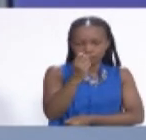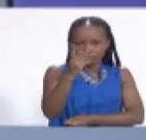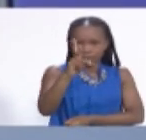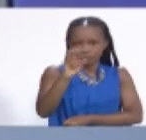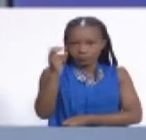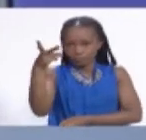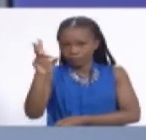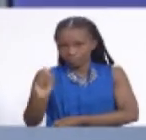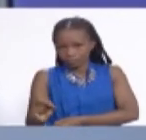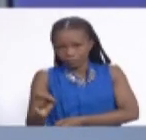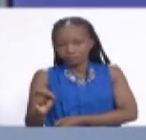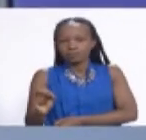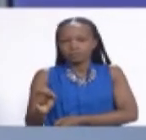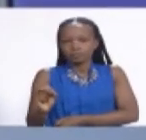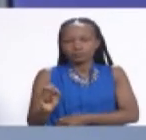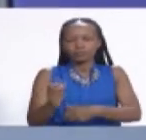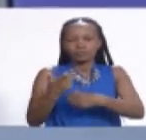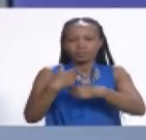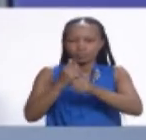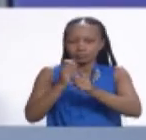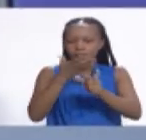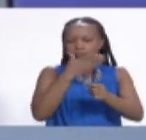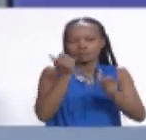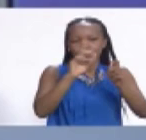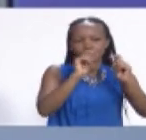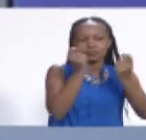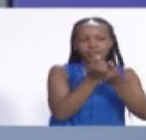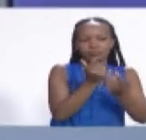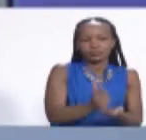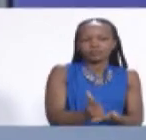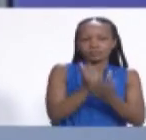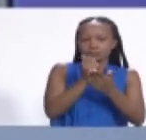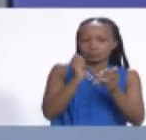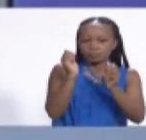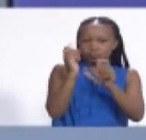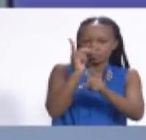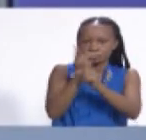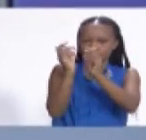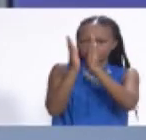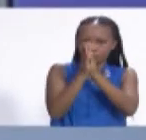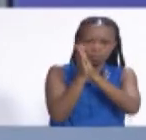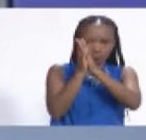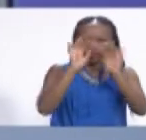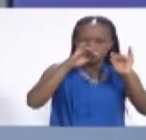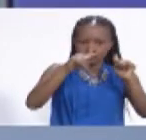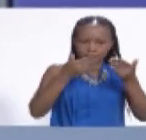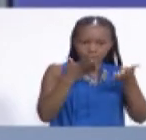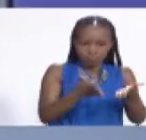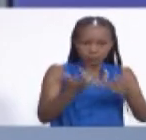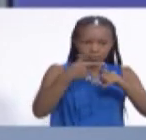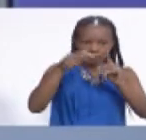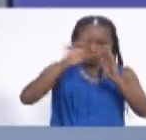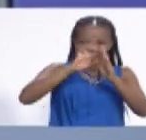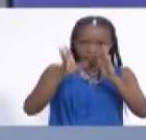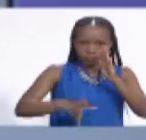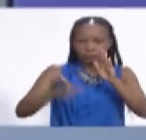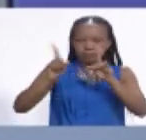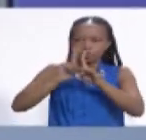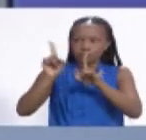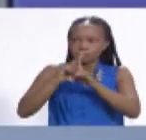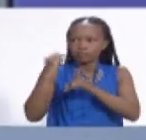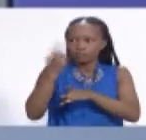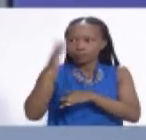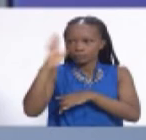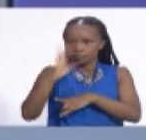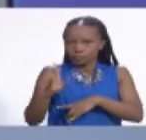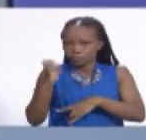Winnie Lubembe. On behalf of an amazing team who put together this bulletin, from our reporters to our technical team behind, who you never get